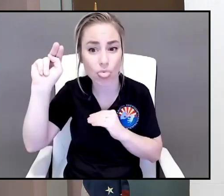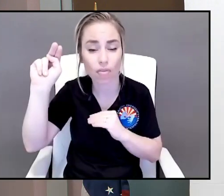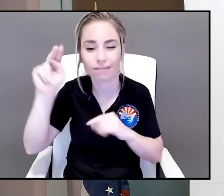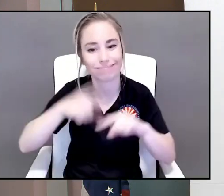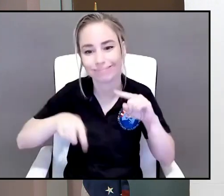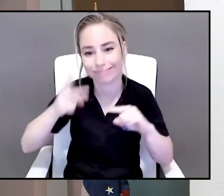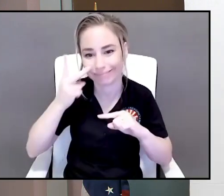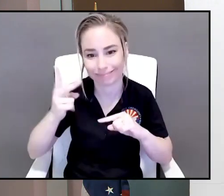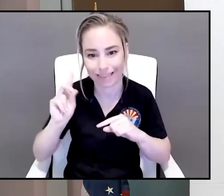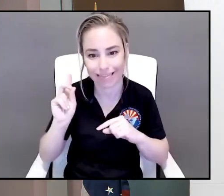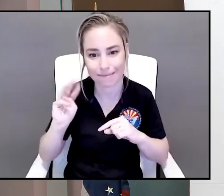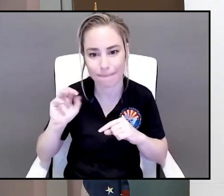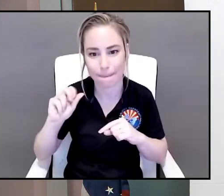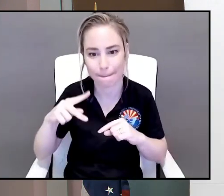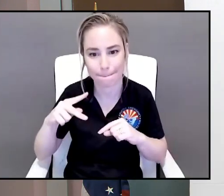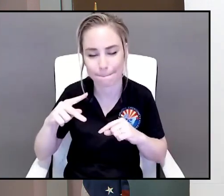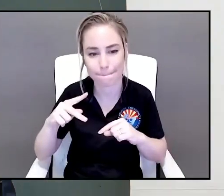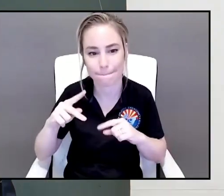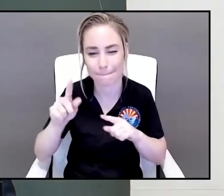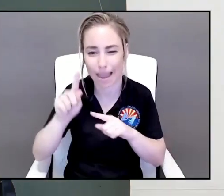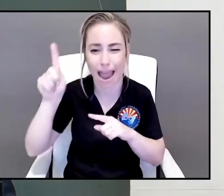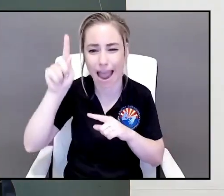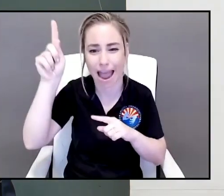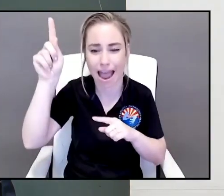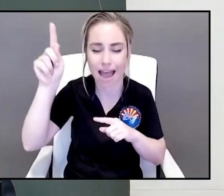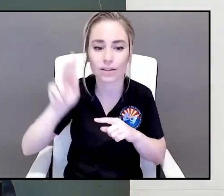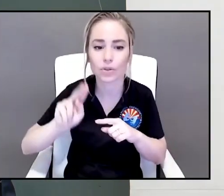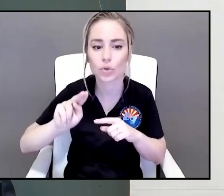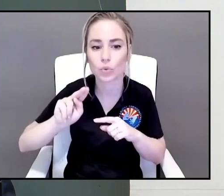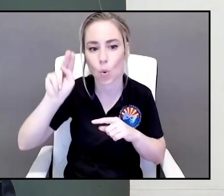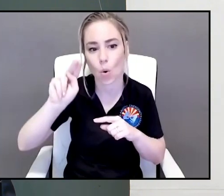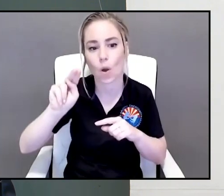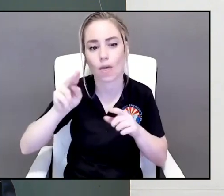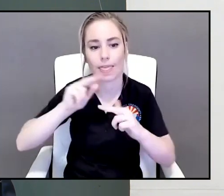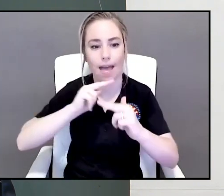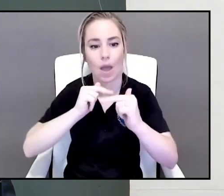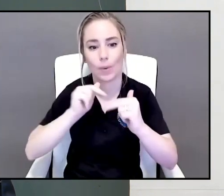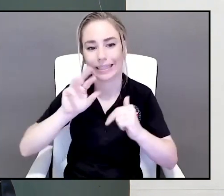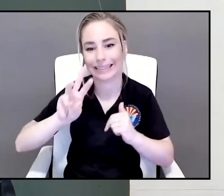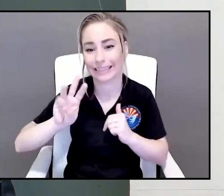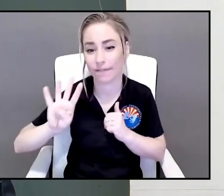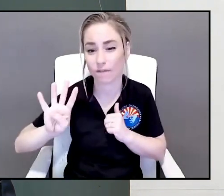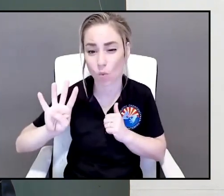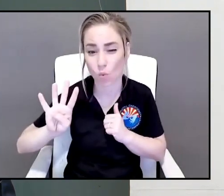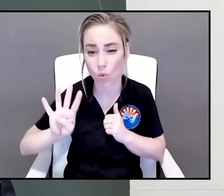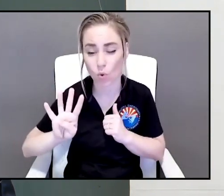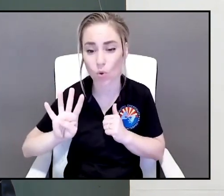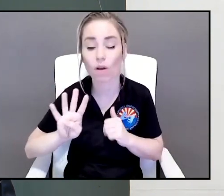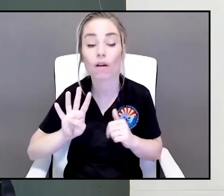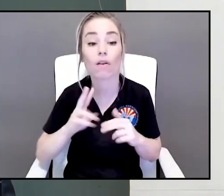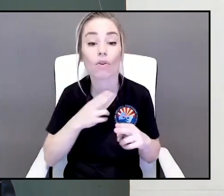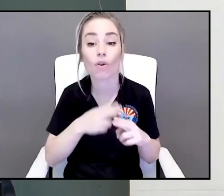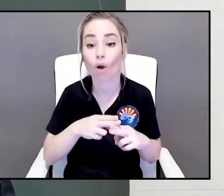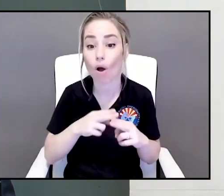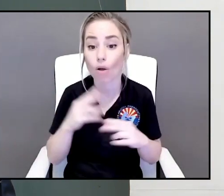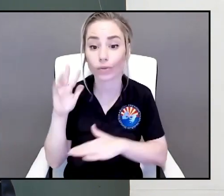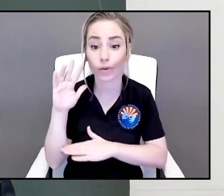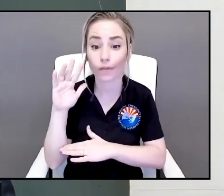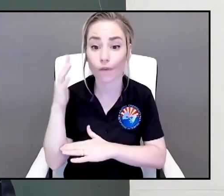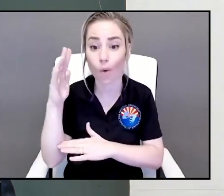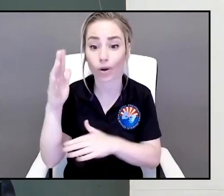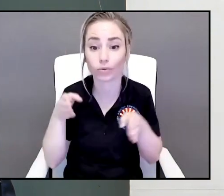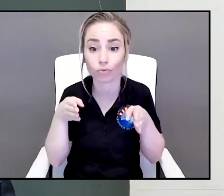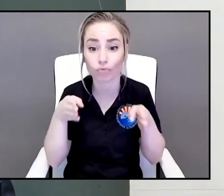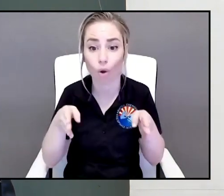the north side of the Highway 64, and that's Forest Road 5. There's